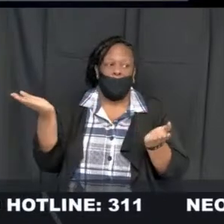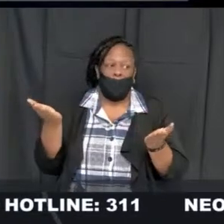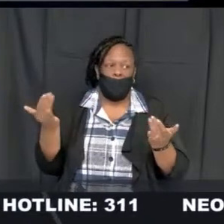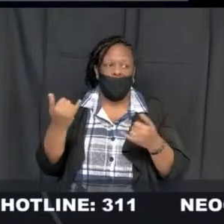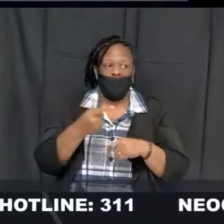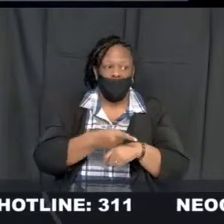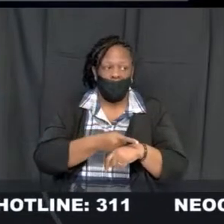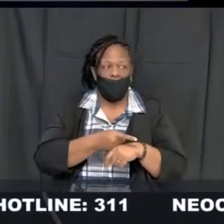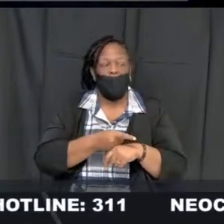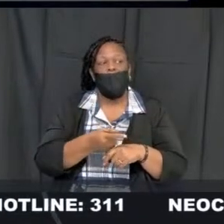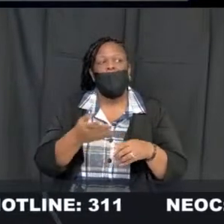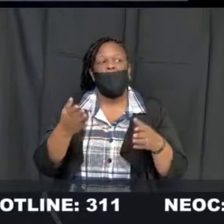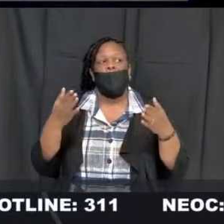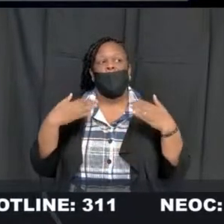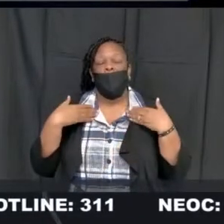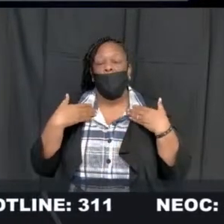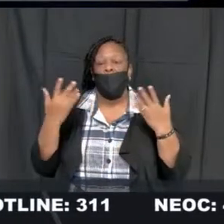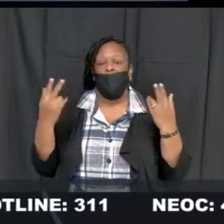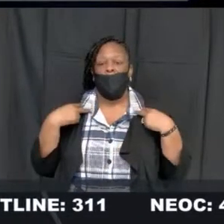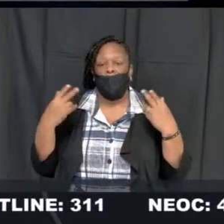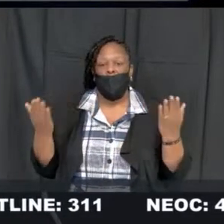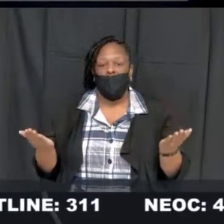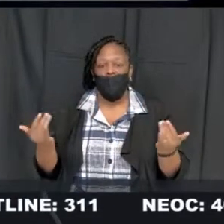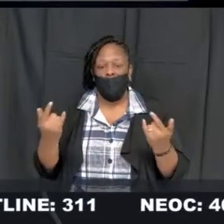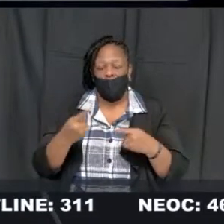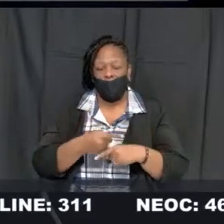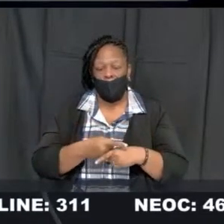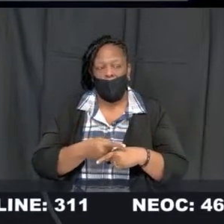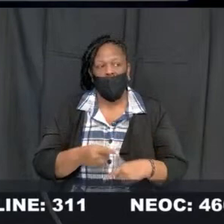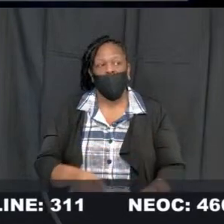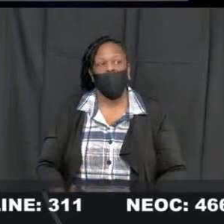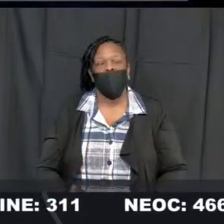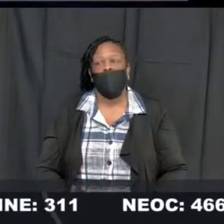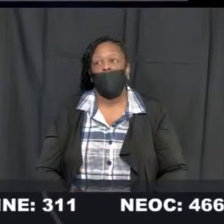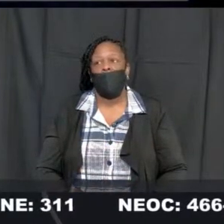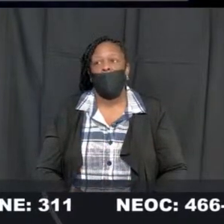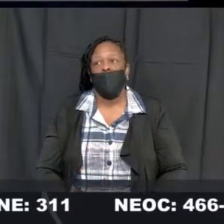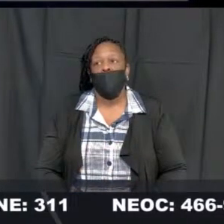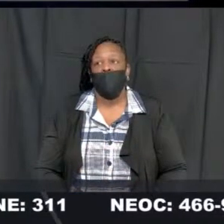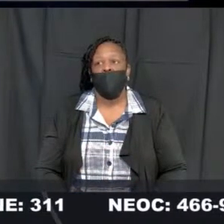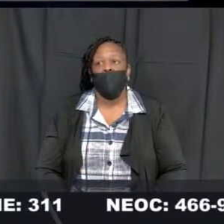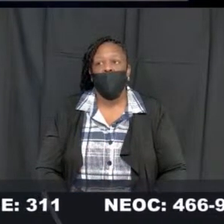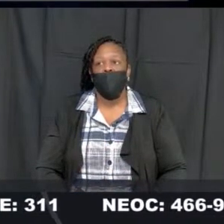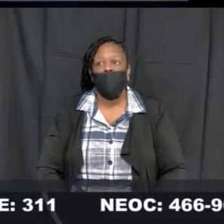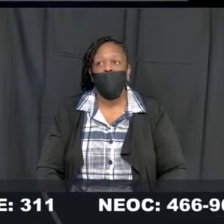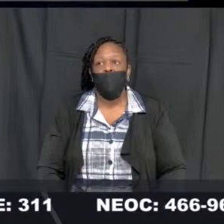the COVID-19 and its management. Always here.